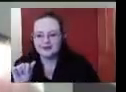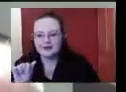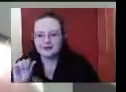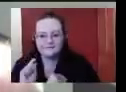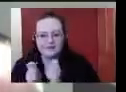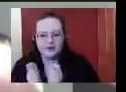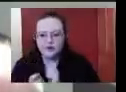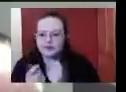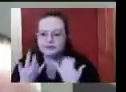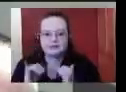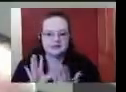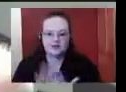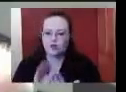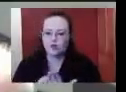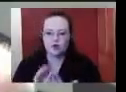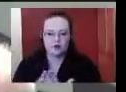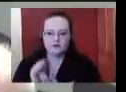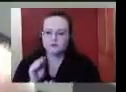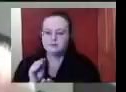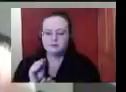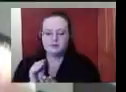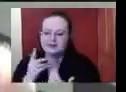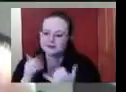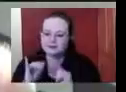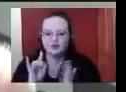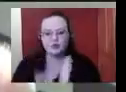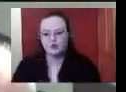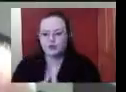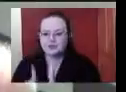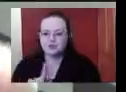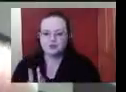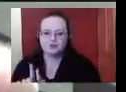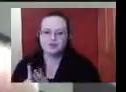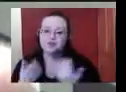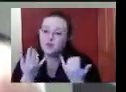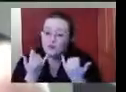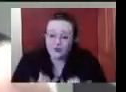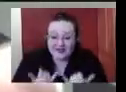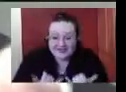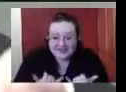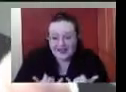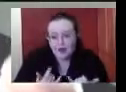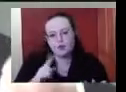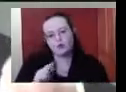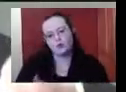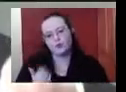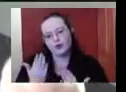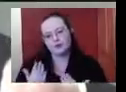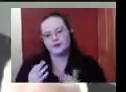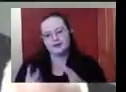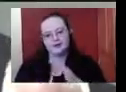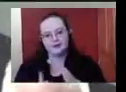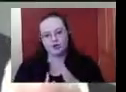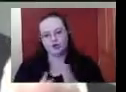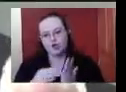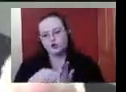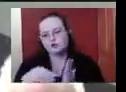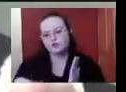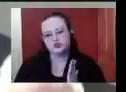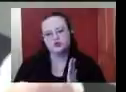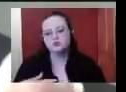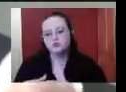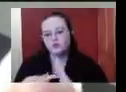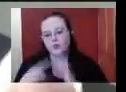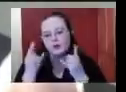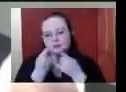are affected. And so it makes sense at this point in time that we recommend that junior kindergarten and senior kindergarten children be asked to